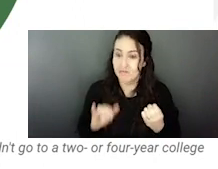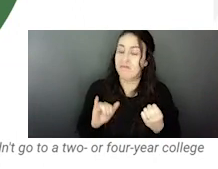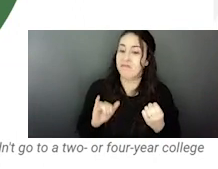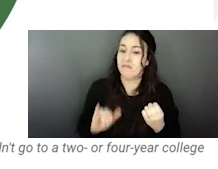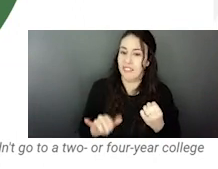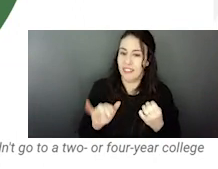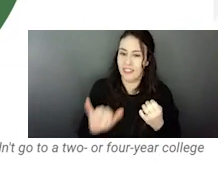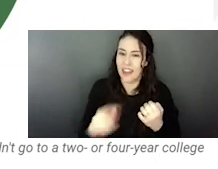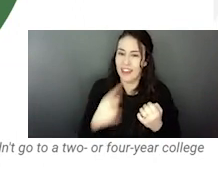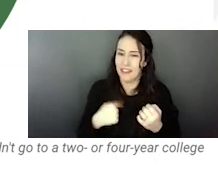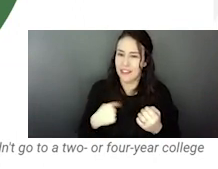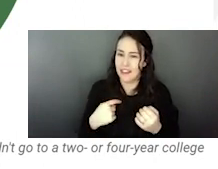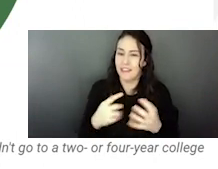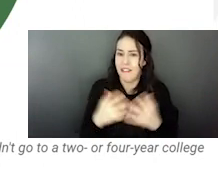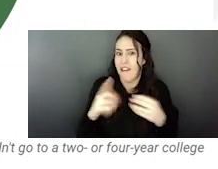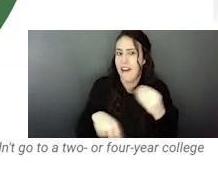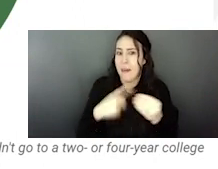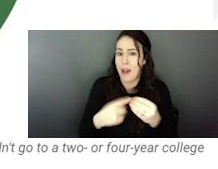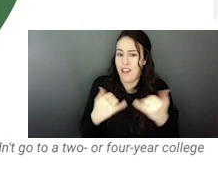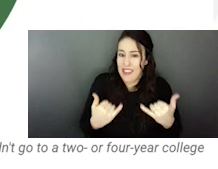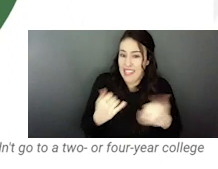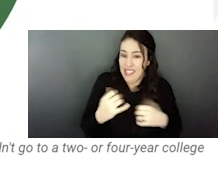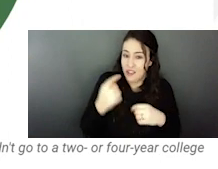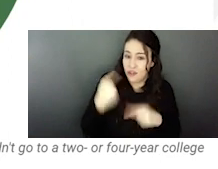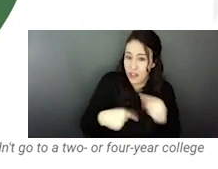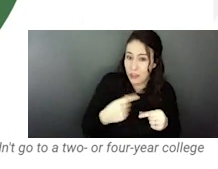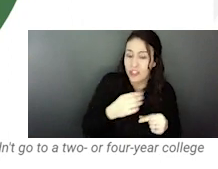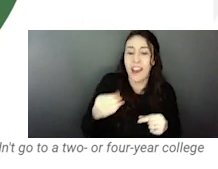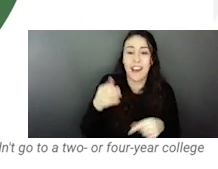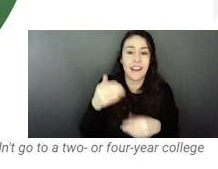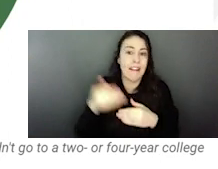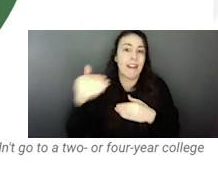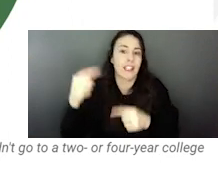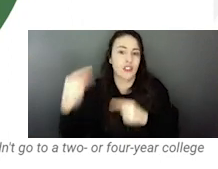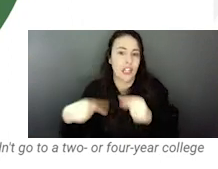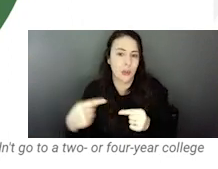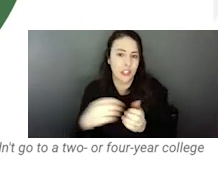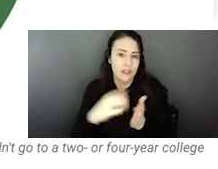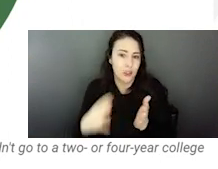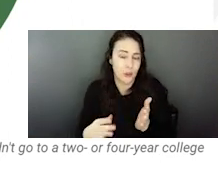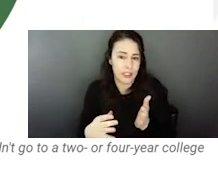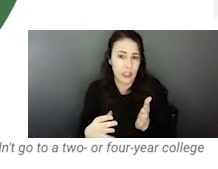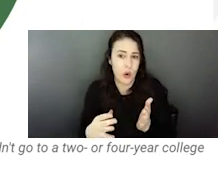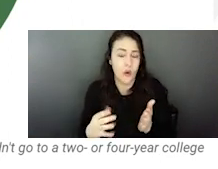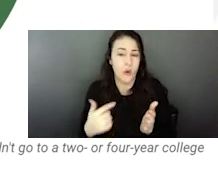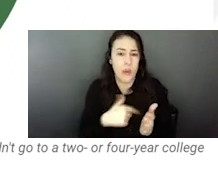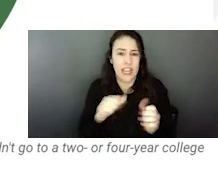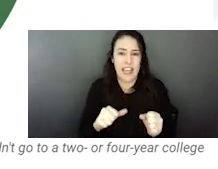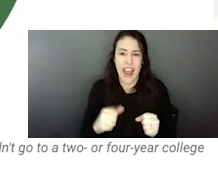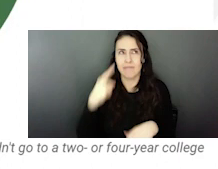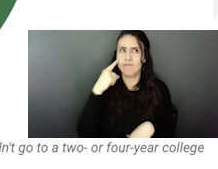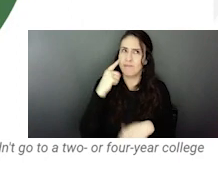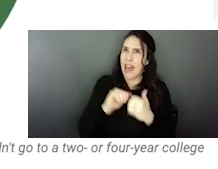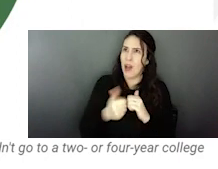next generation of students. And hopefully it says to us loudly, how do we make sure our colleges are that